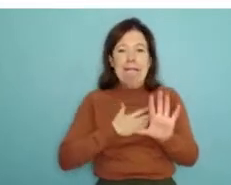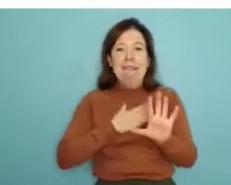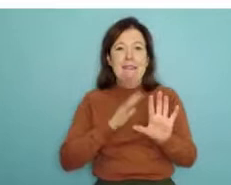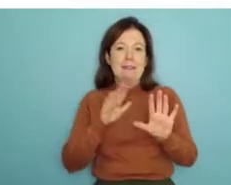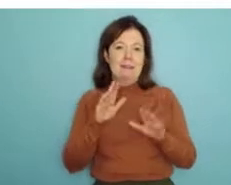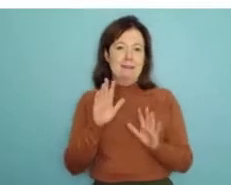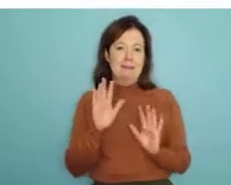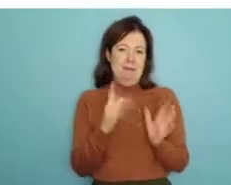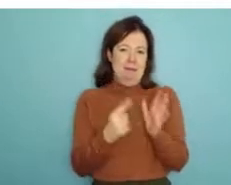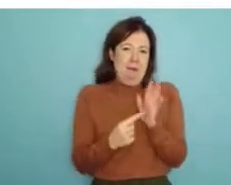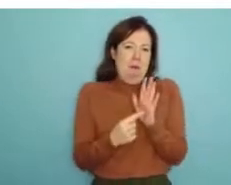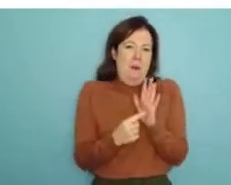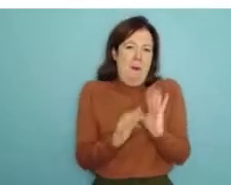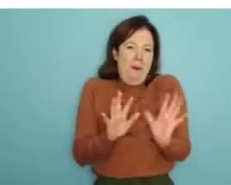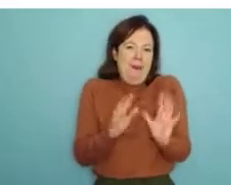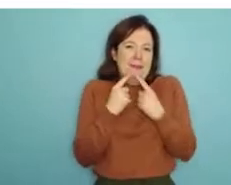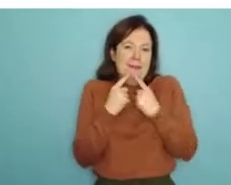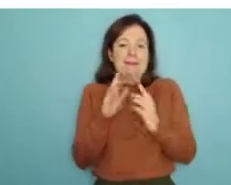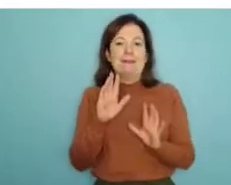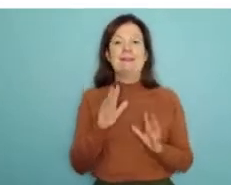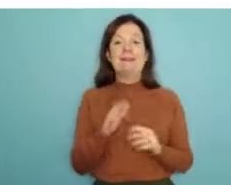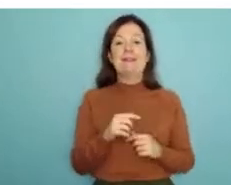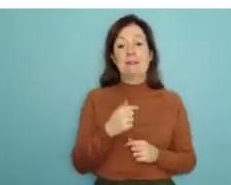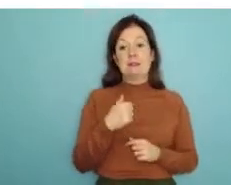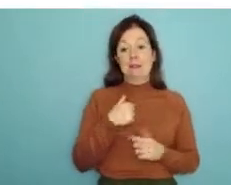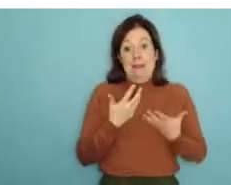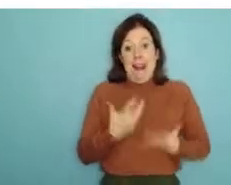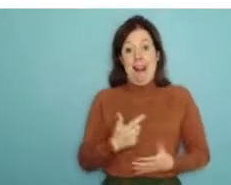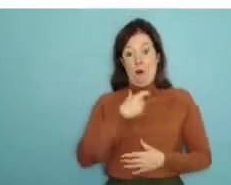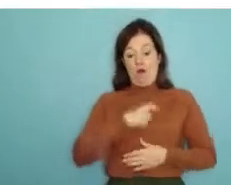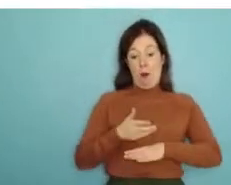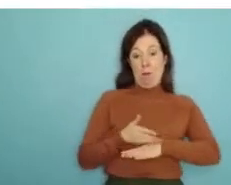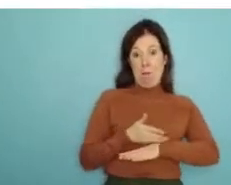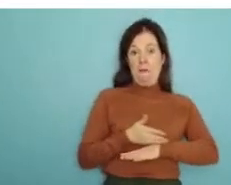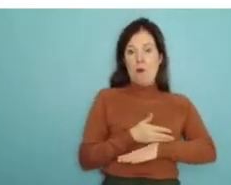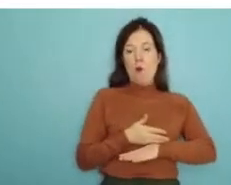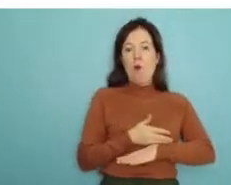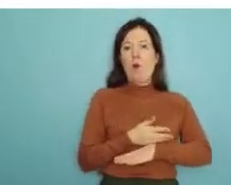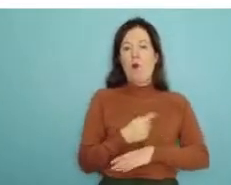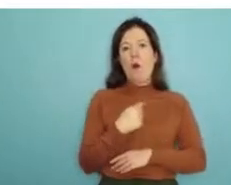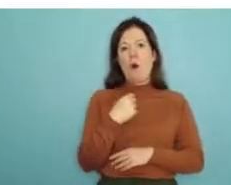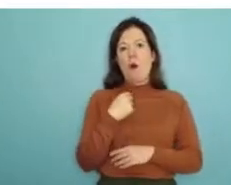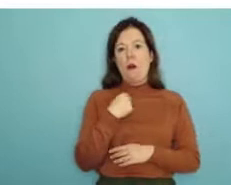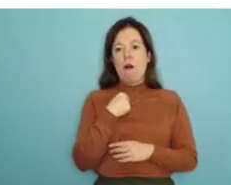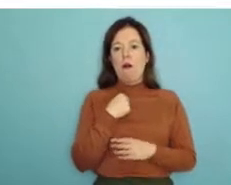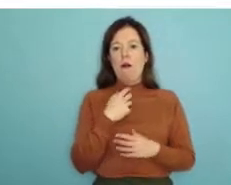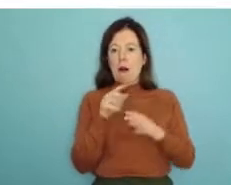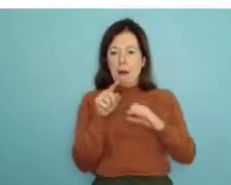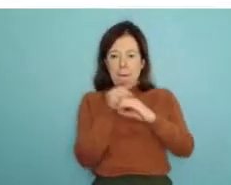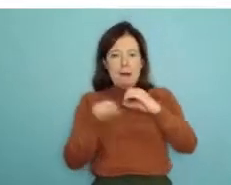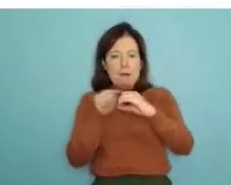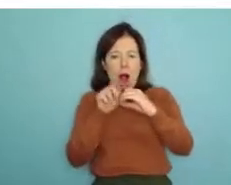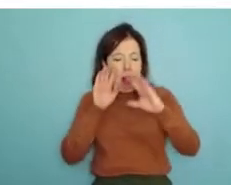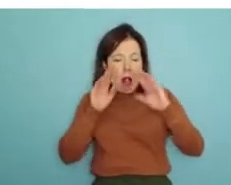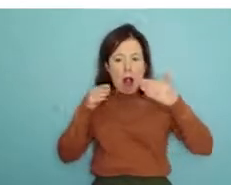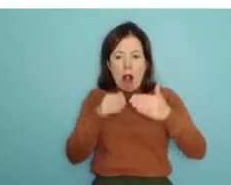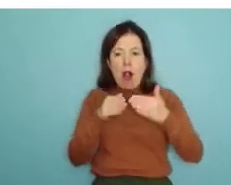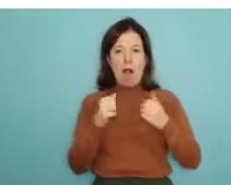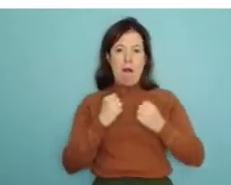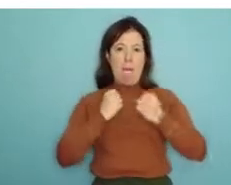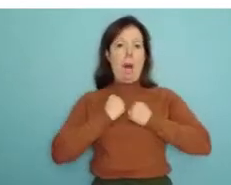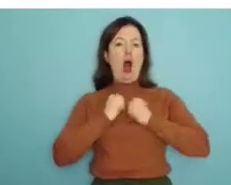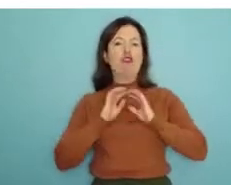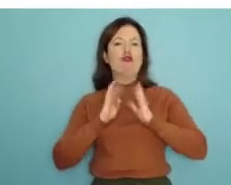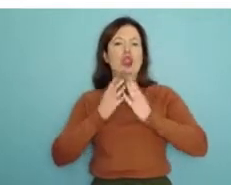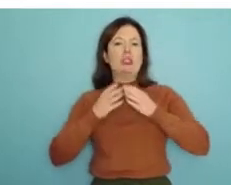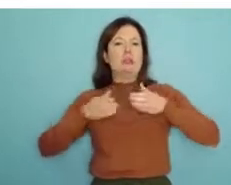say that before I went into this leadership role, I was focused on the circle in the middle here, which is the trust that I work from. And I